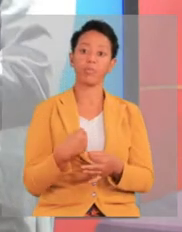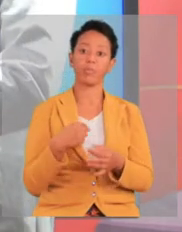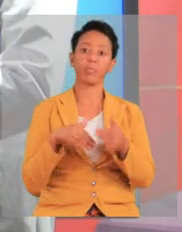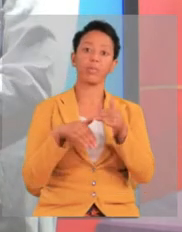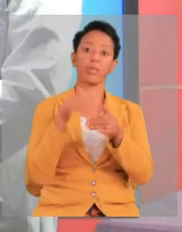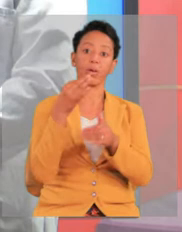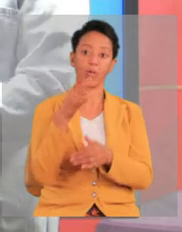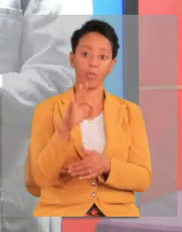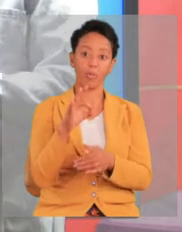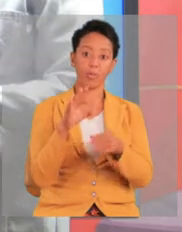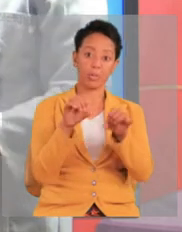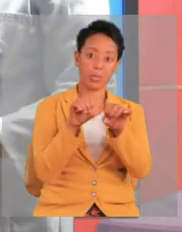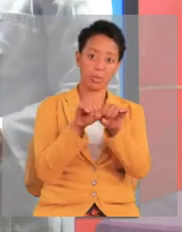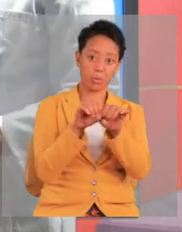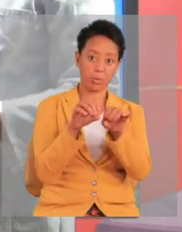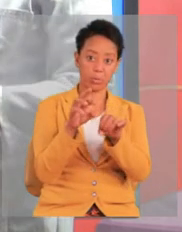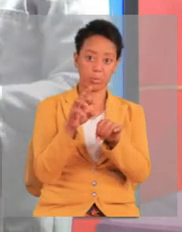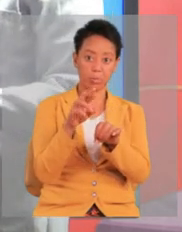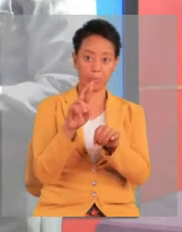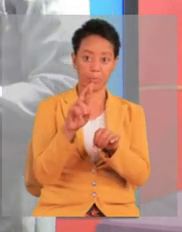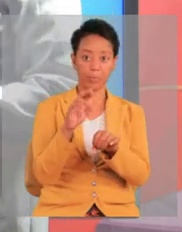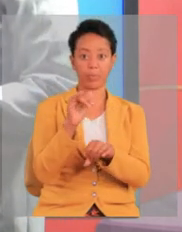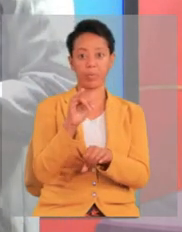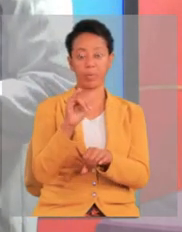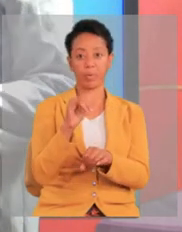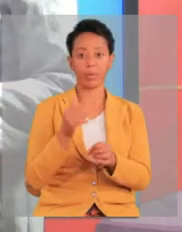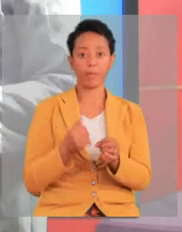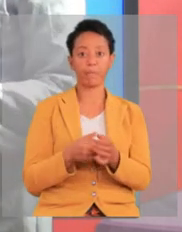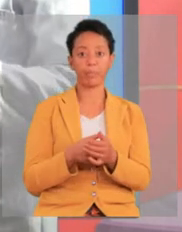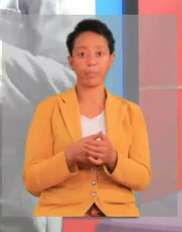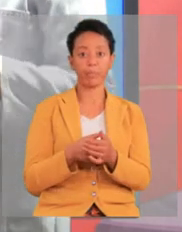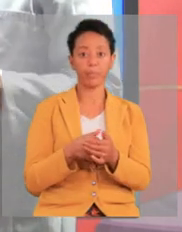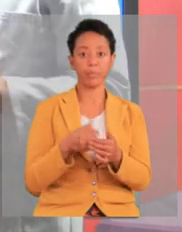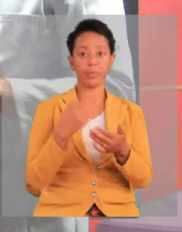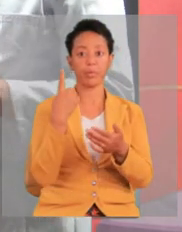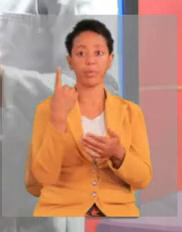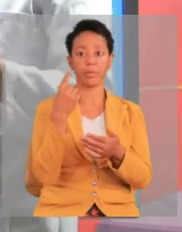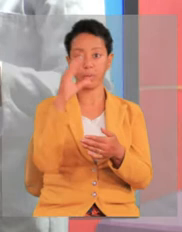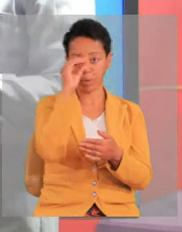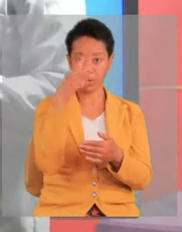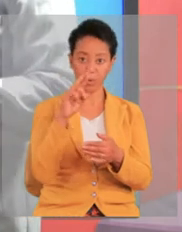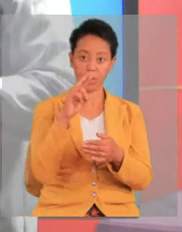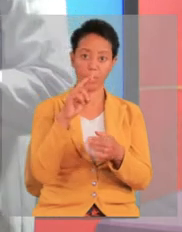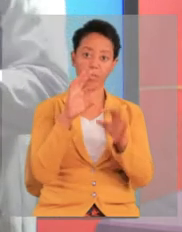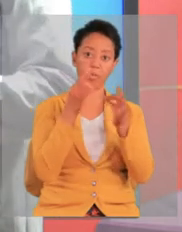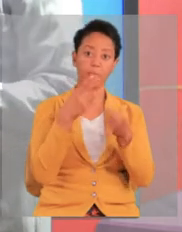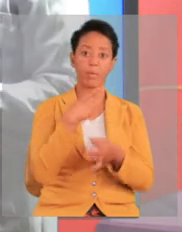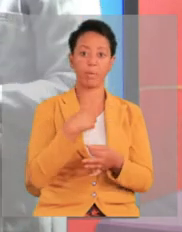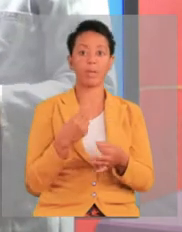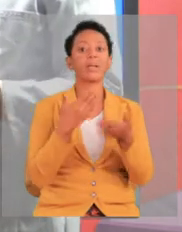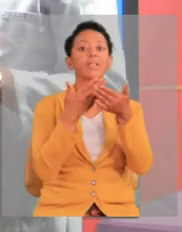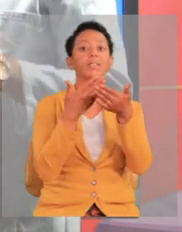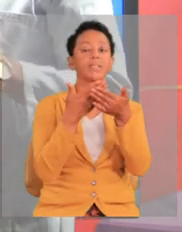his shoes or something like that. This implies that he saw that a person or the family member is